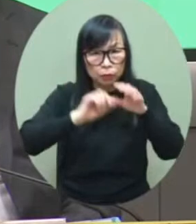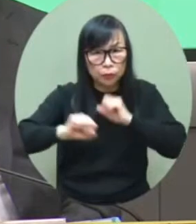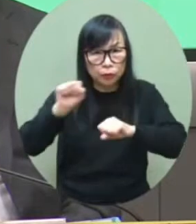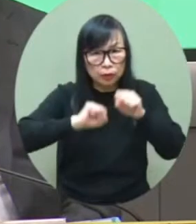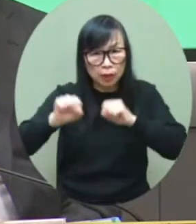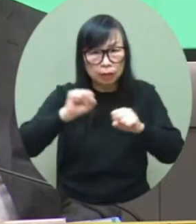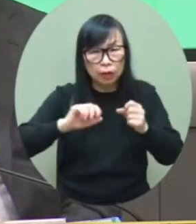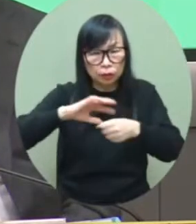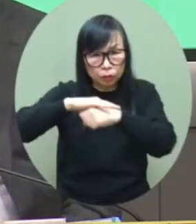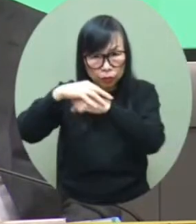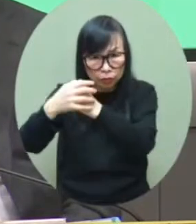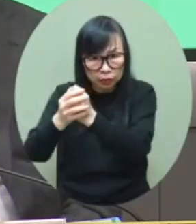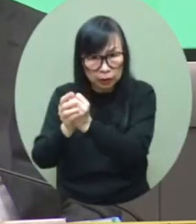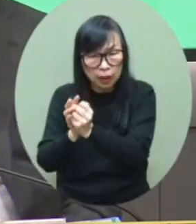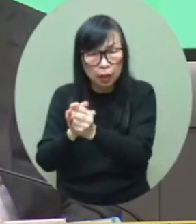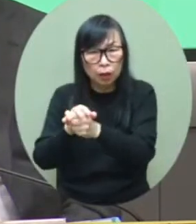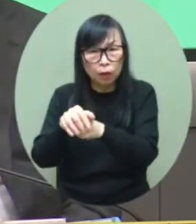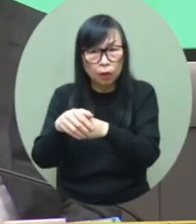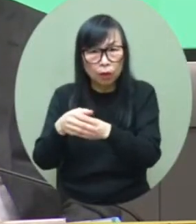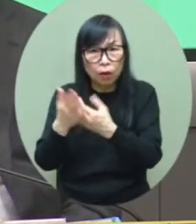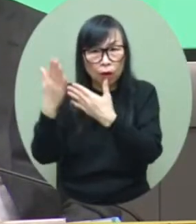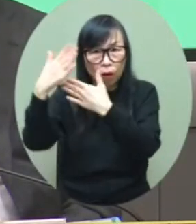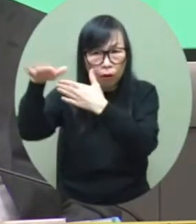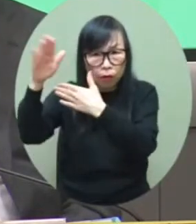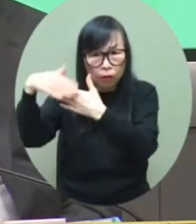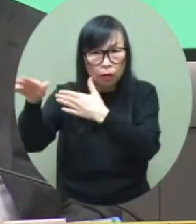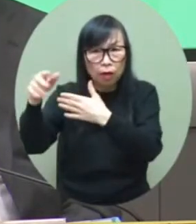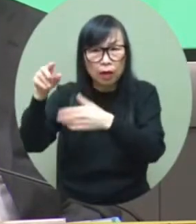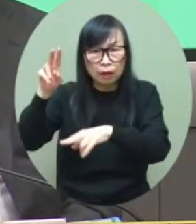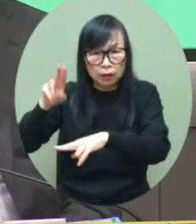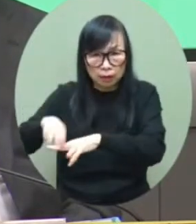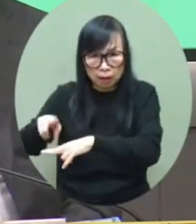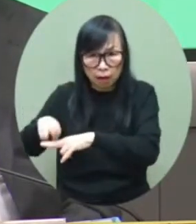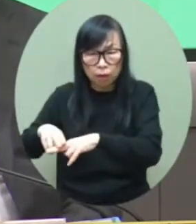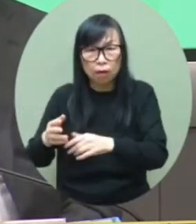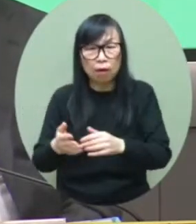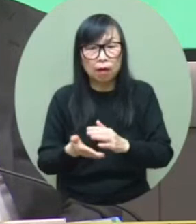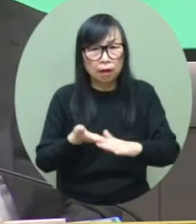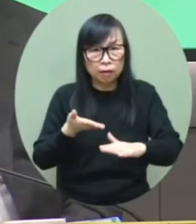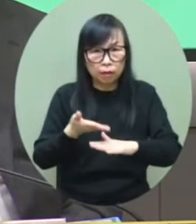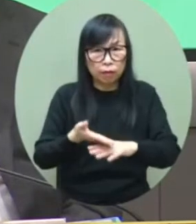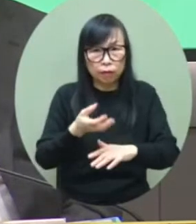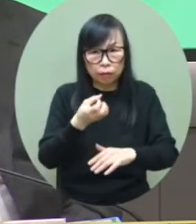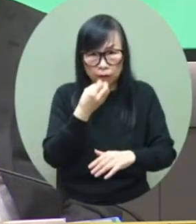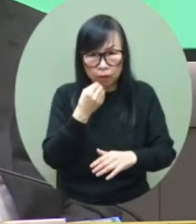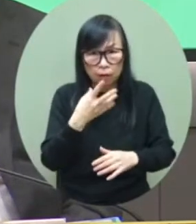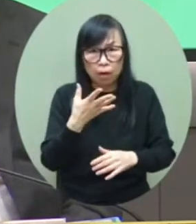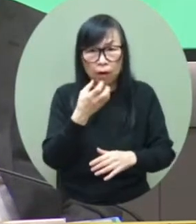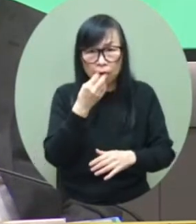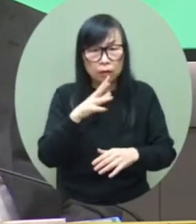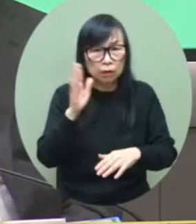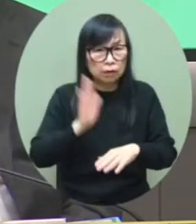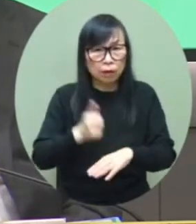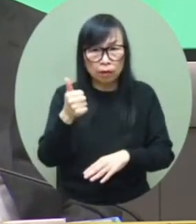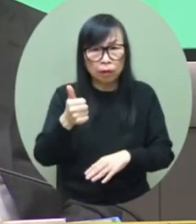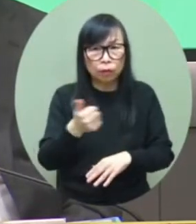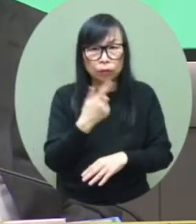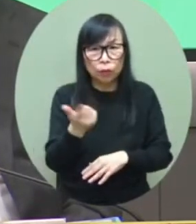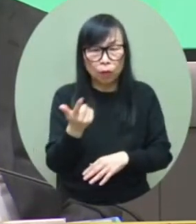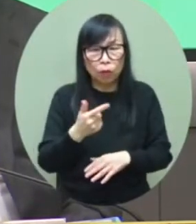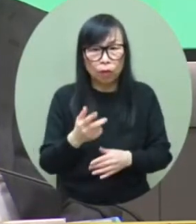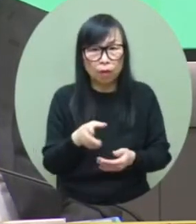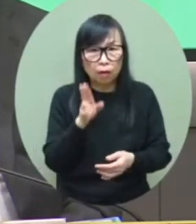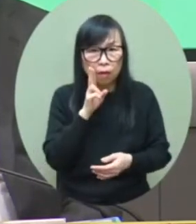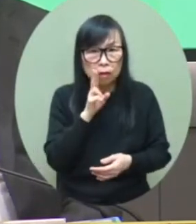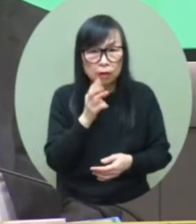economic recovery. And so just yesterday, we launched this major global campaign to bring visitors from